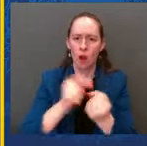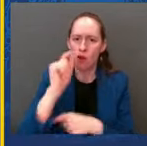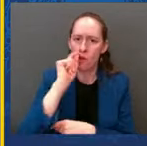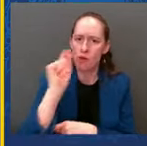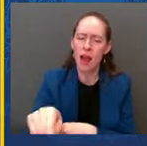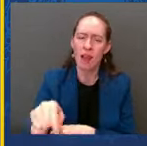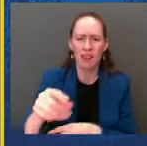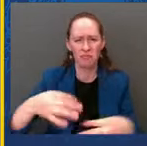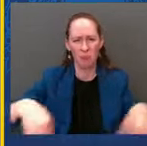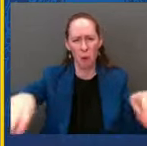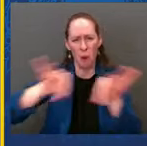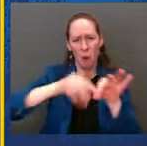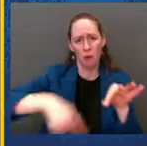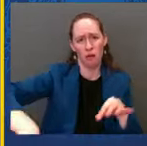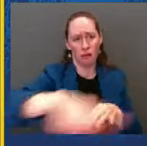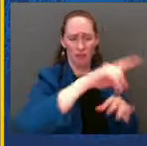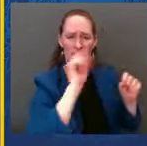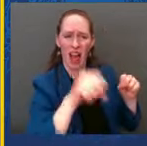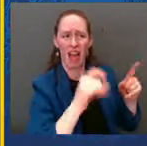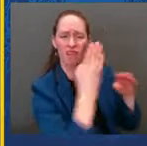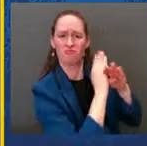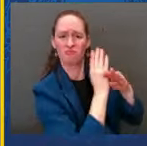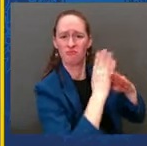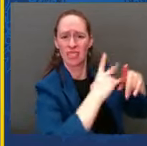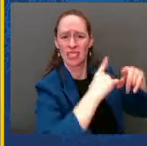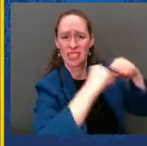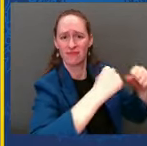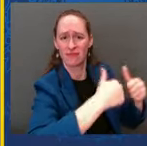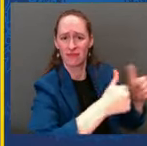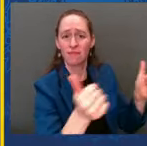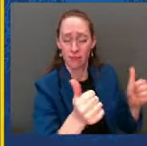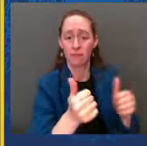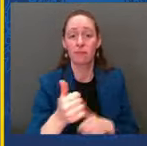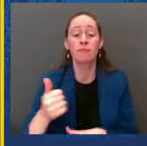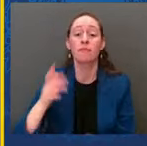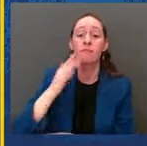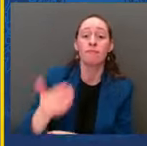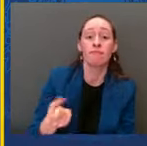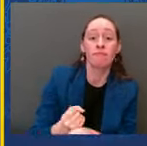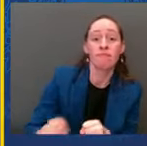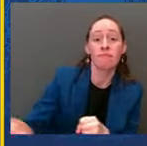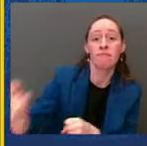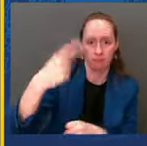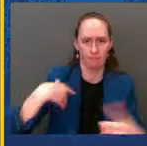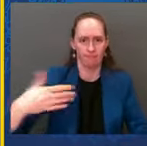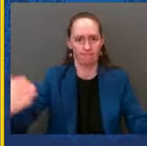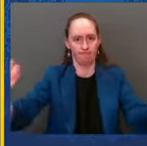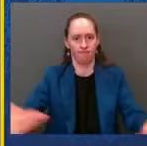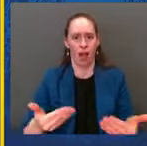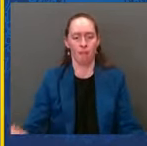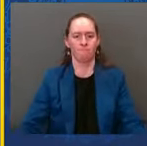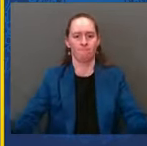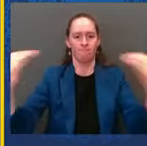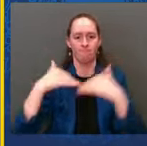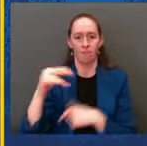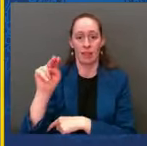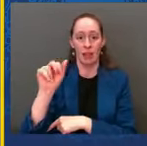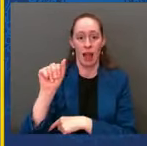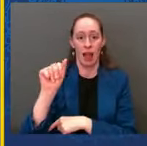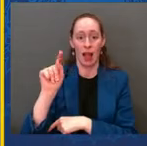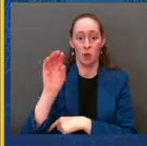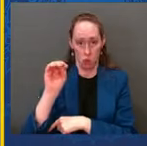member of NATO for our 2024 summit in the United States. Together, we'll celebrate the